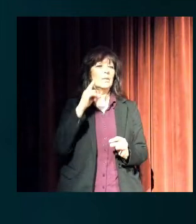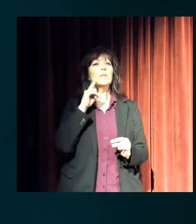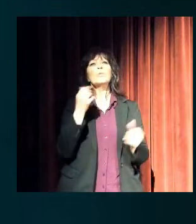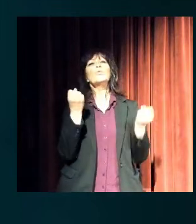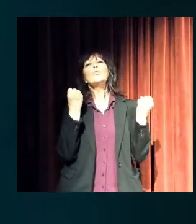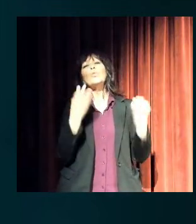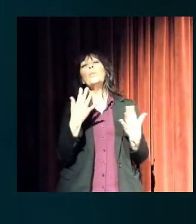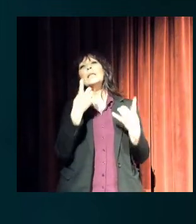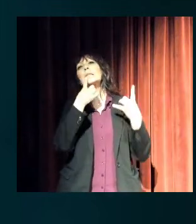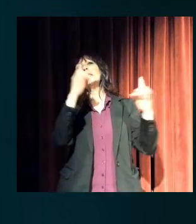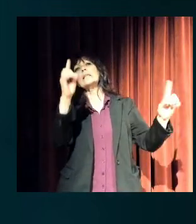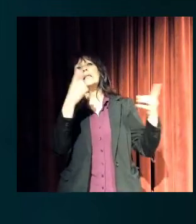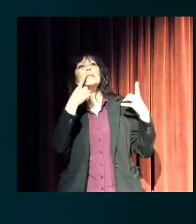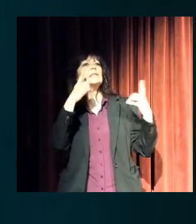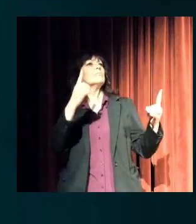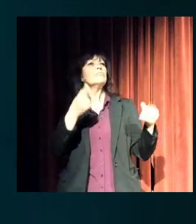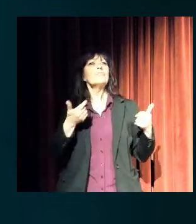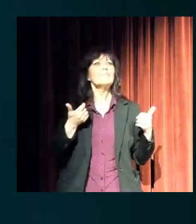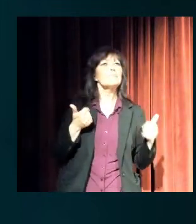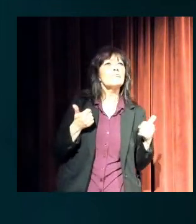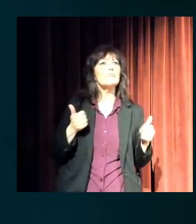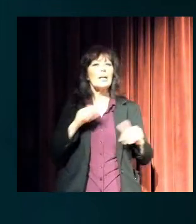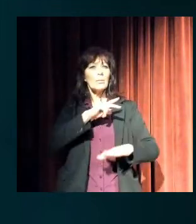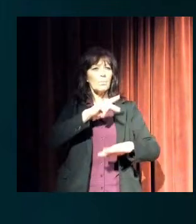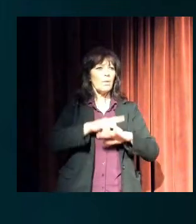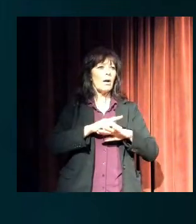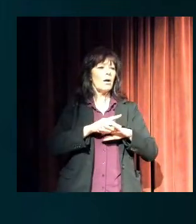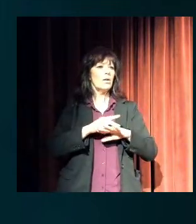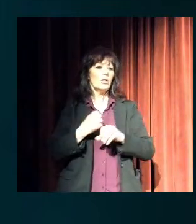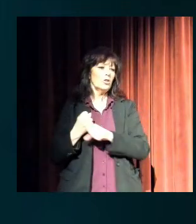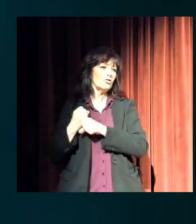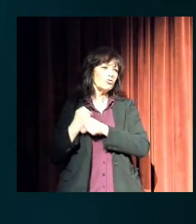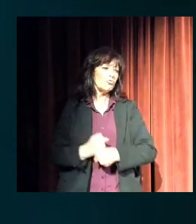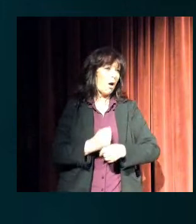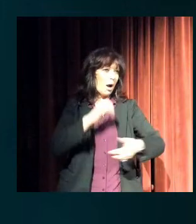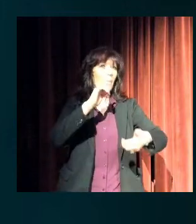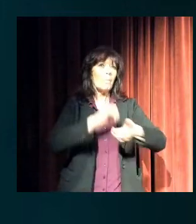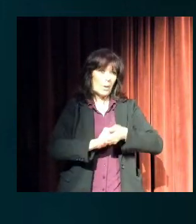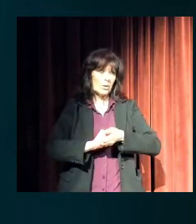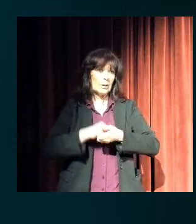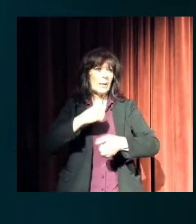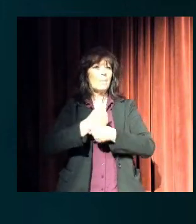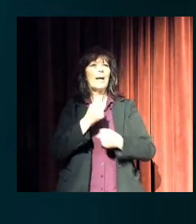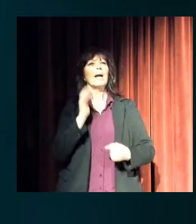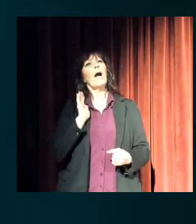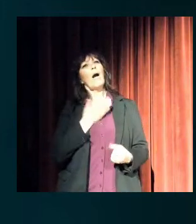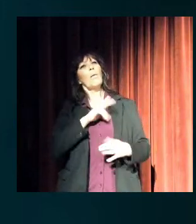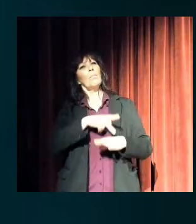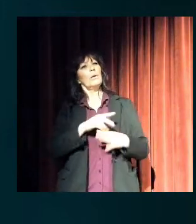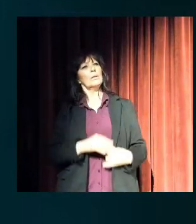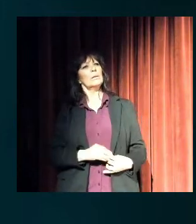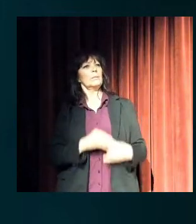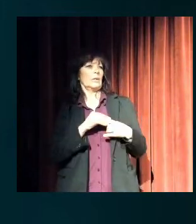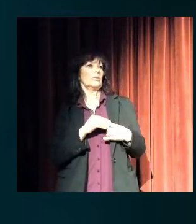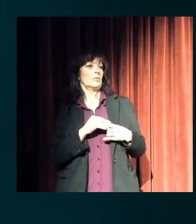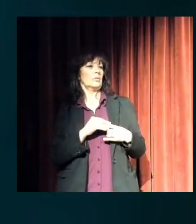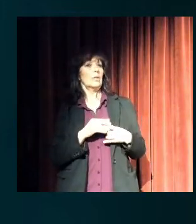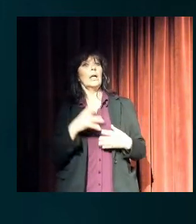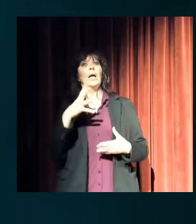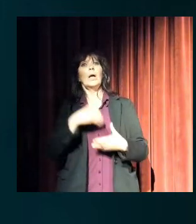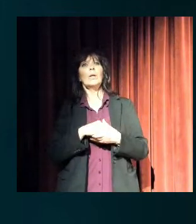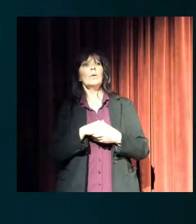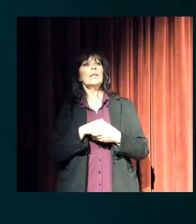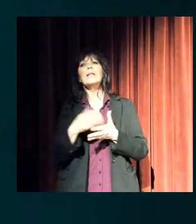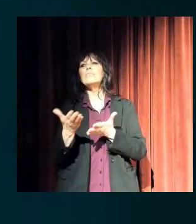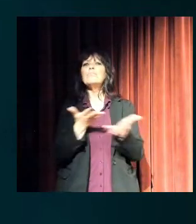so many successful ventures that we do in the parks, strong partnerships make our parks special, including